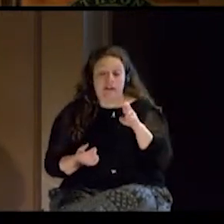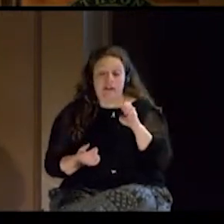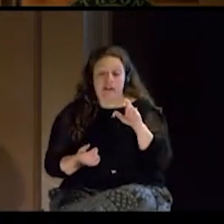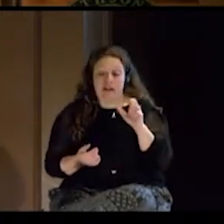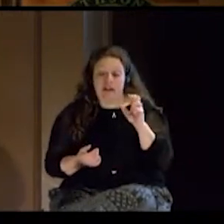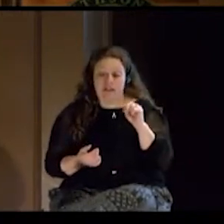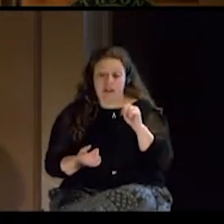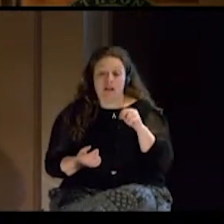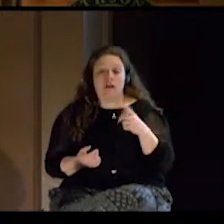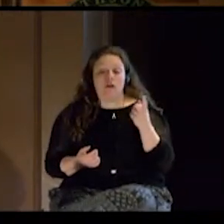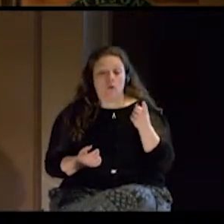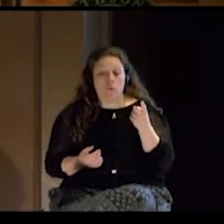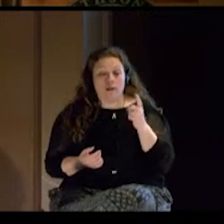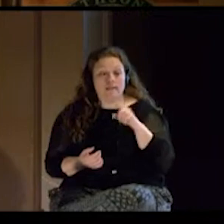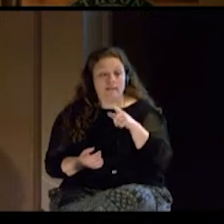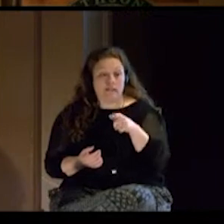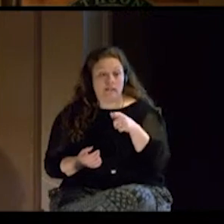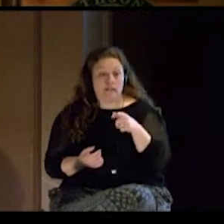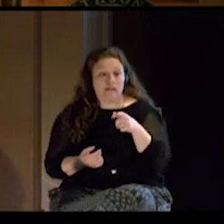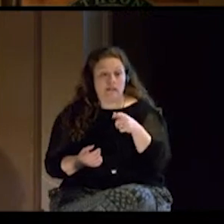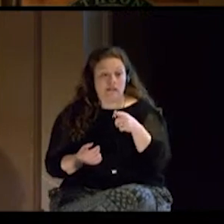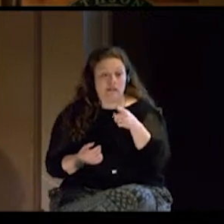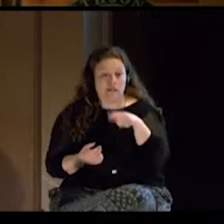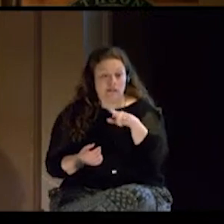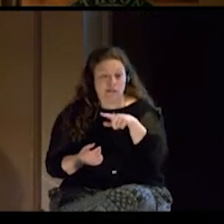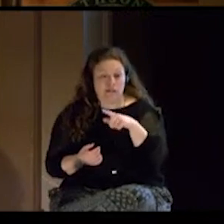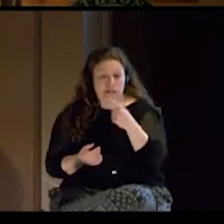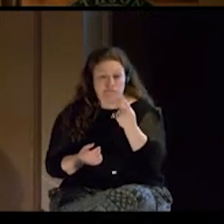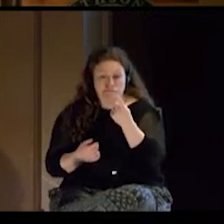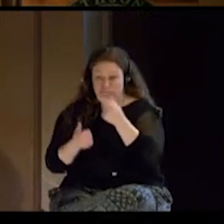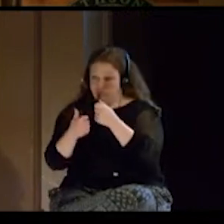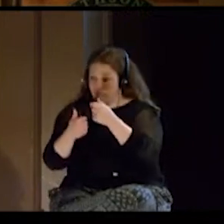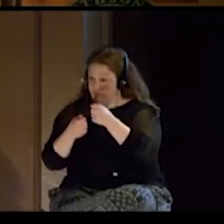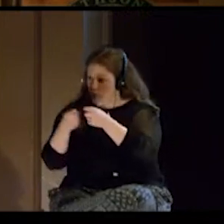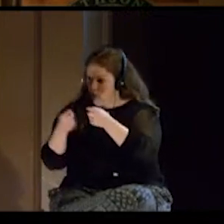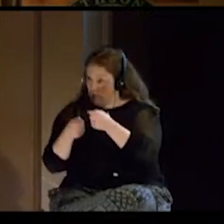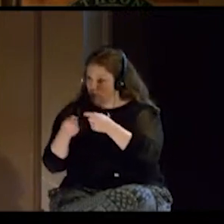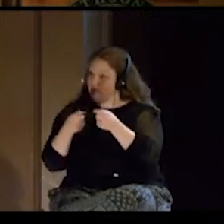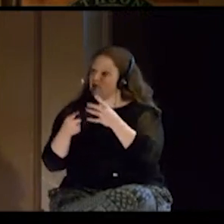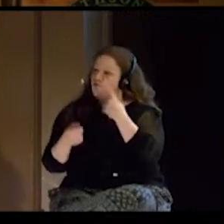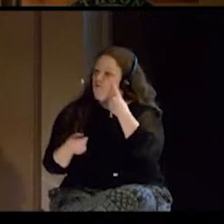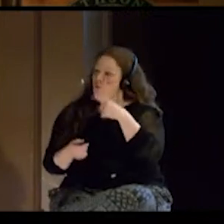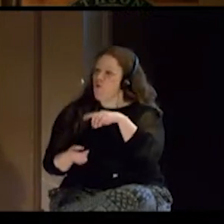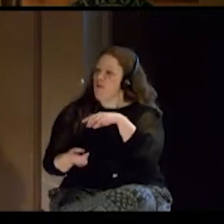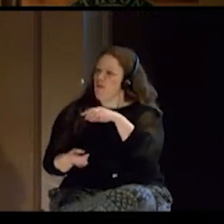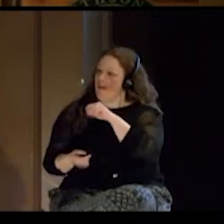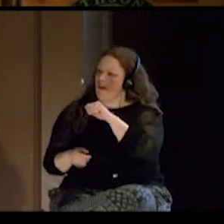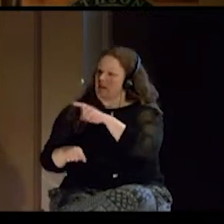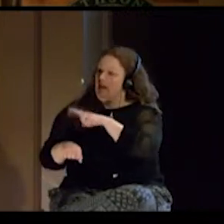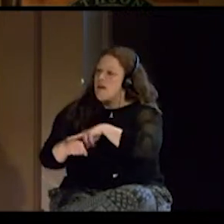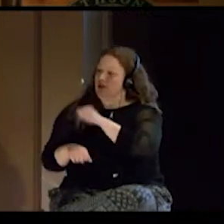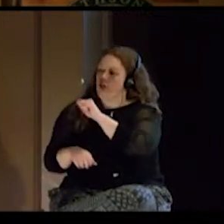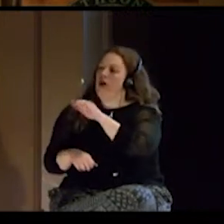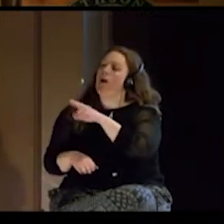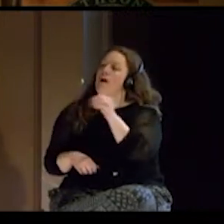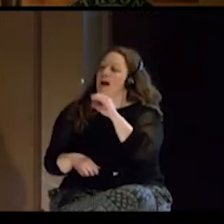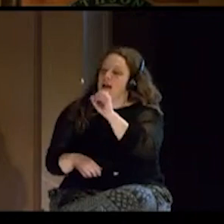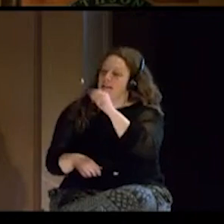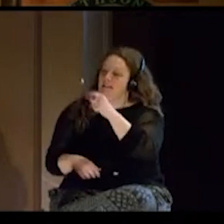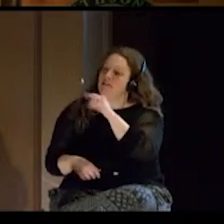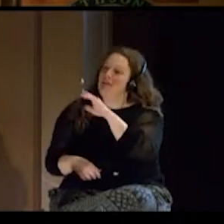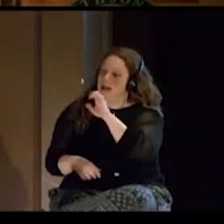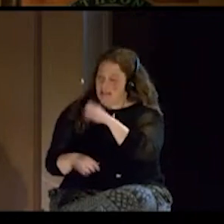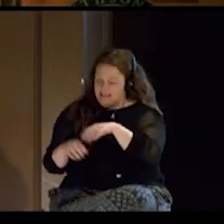Mars Director for the Smithsonian's National Air and Space Museum, where, among other things, she was the first woman ever to hold